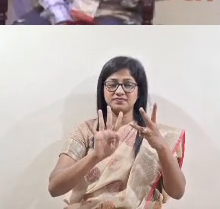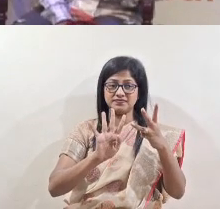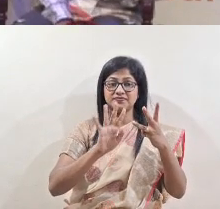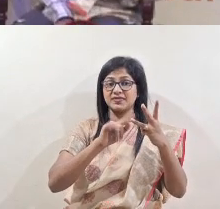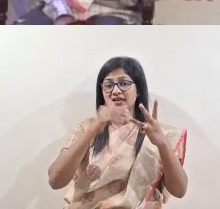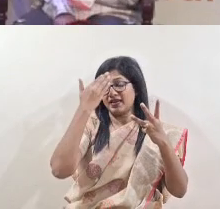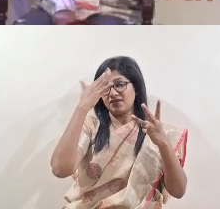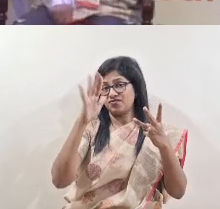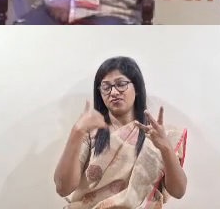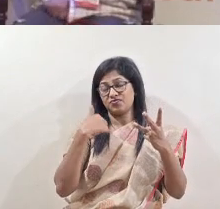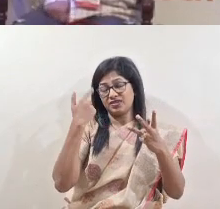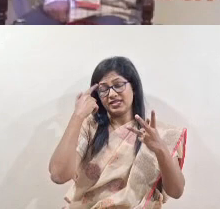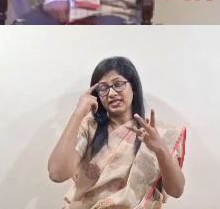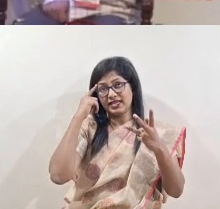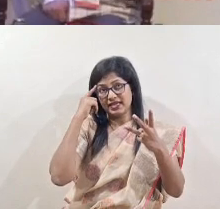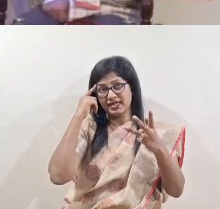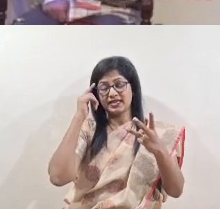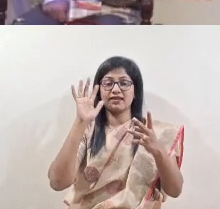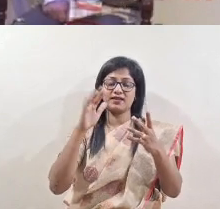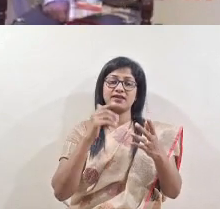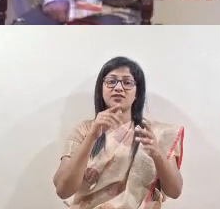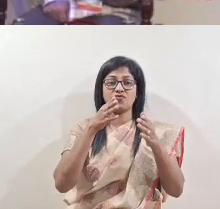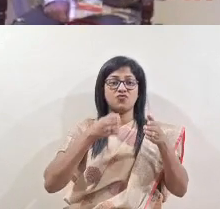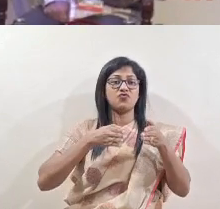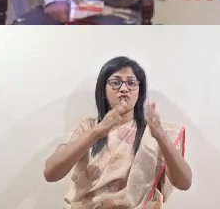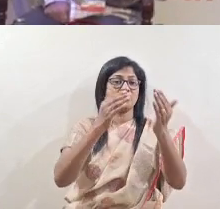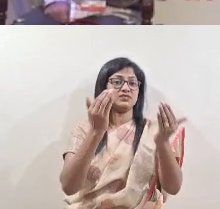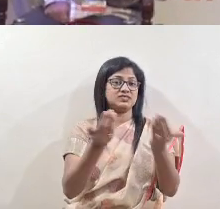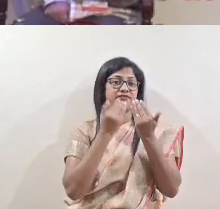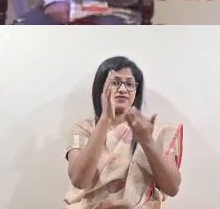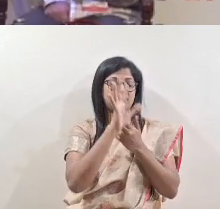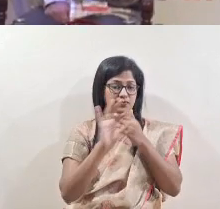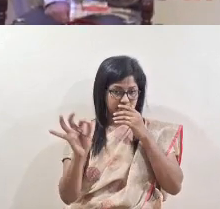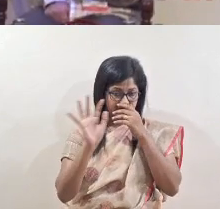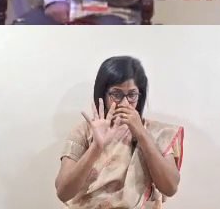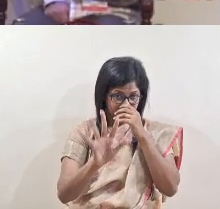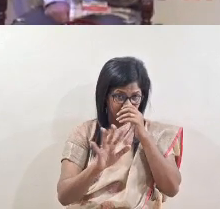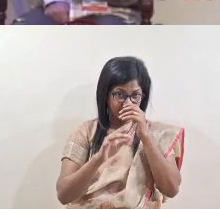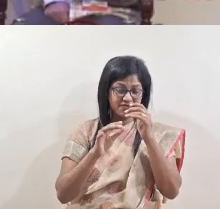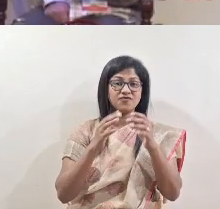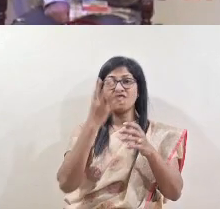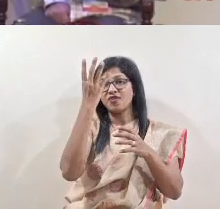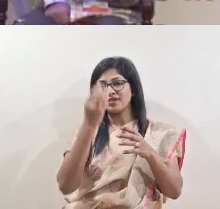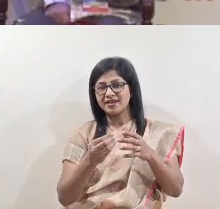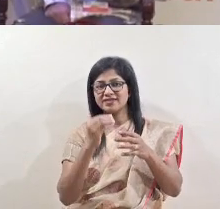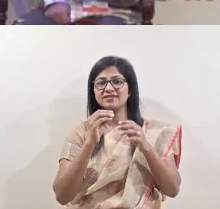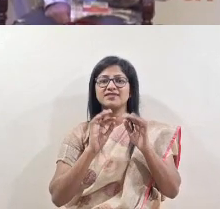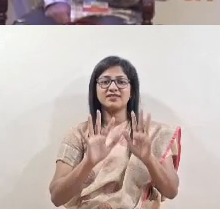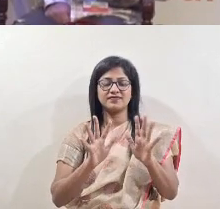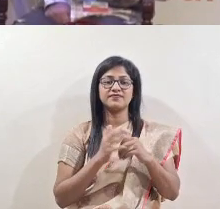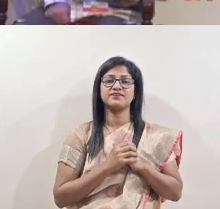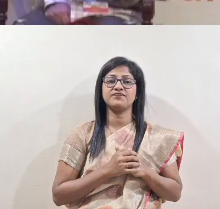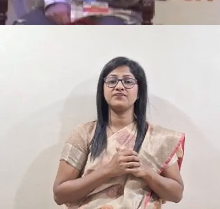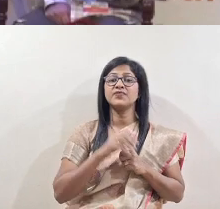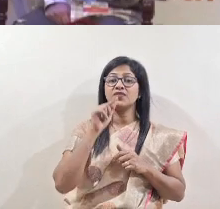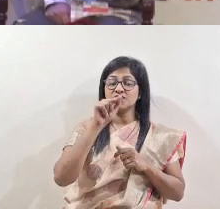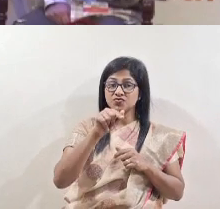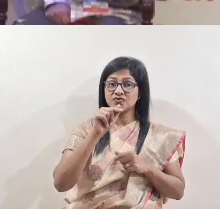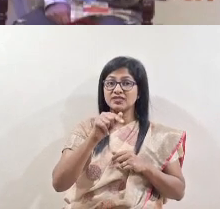I don't know, this is just a thought which came to my mind. You have the road safety weeks or road safety fortnights. What